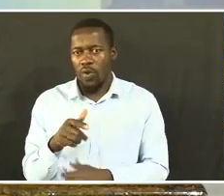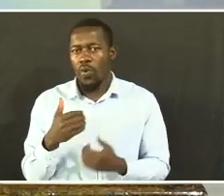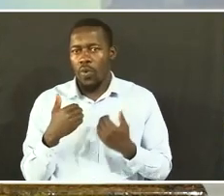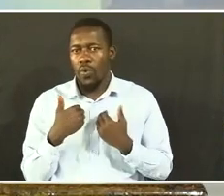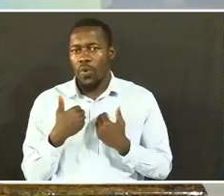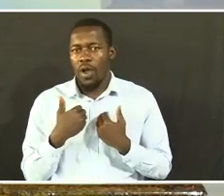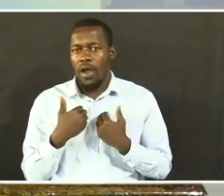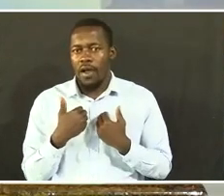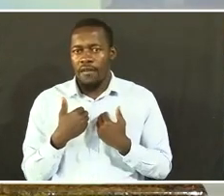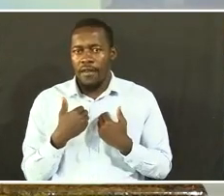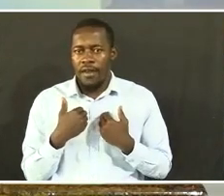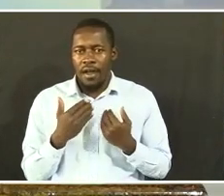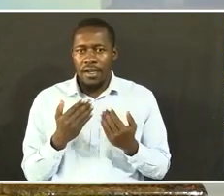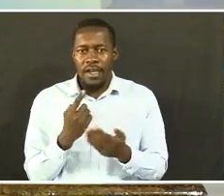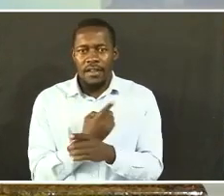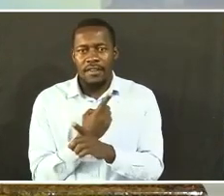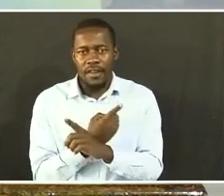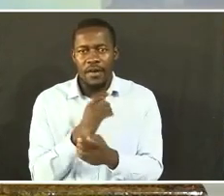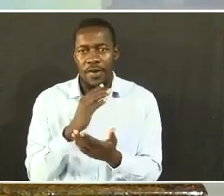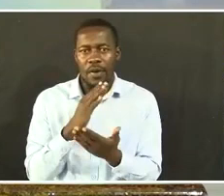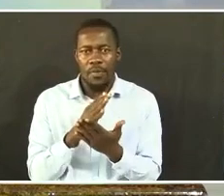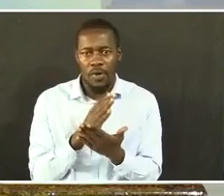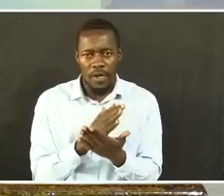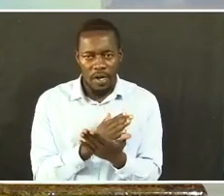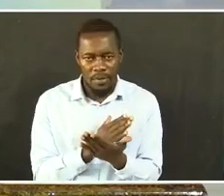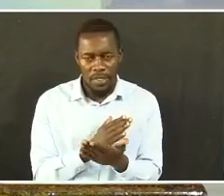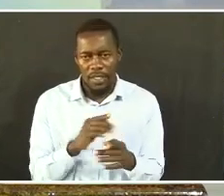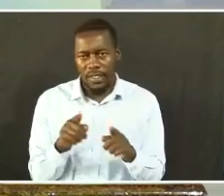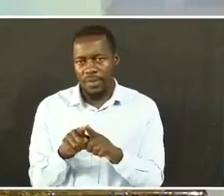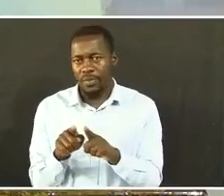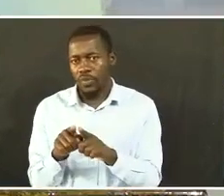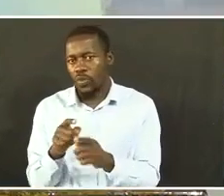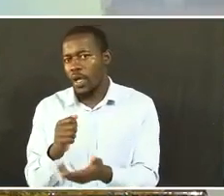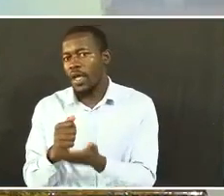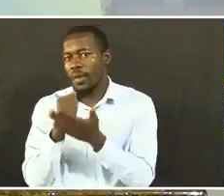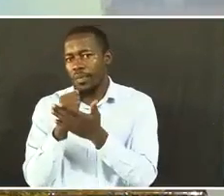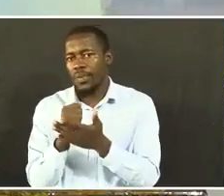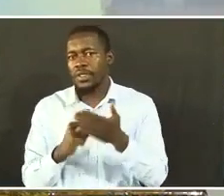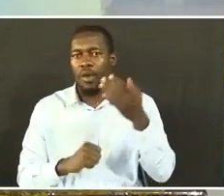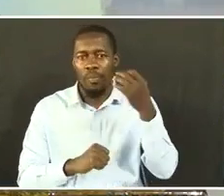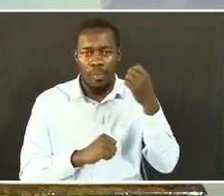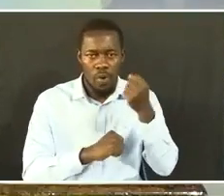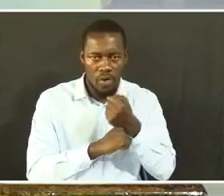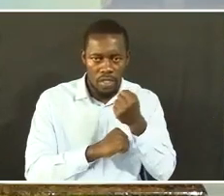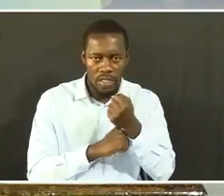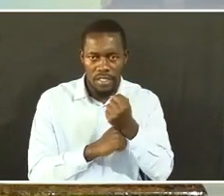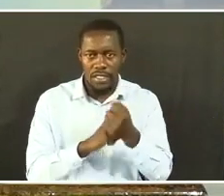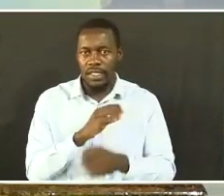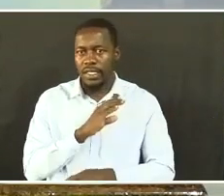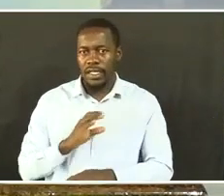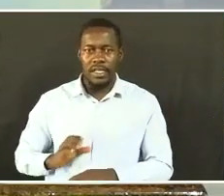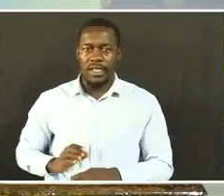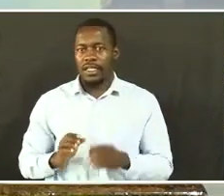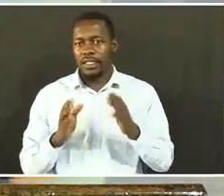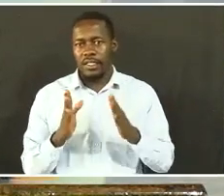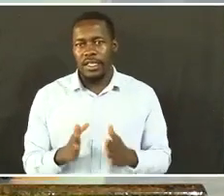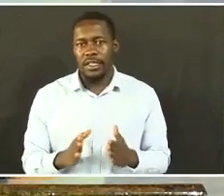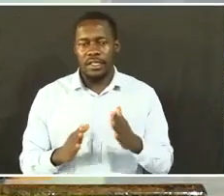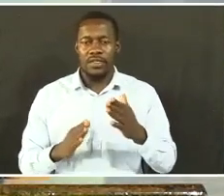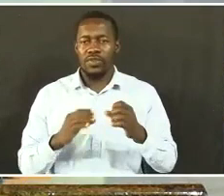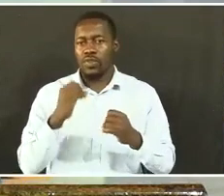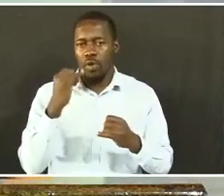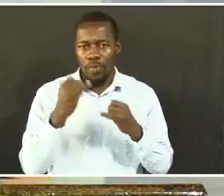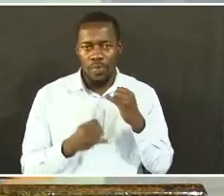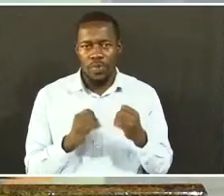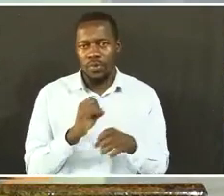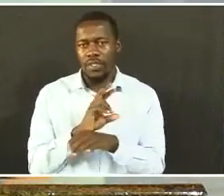off drugs and drug addiction. And there is power in prayer. We must trust that even if somebody has been overtaken,